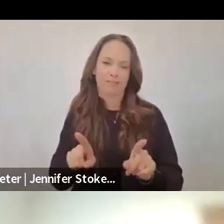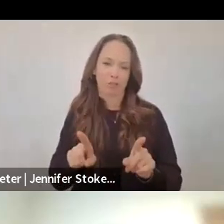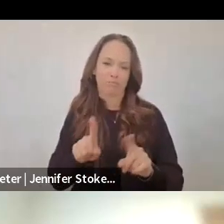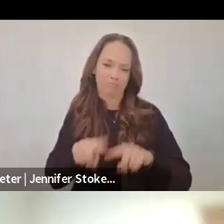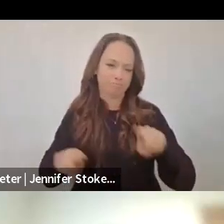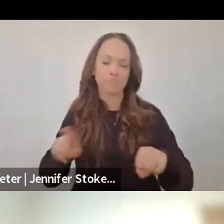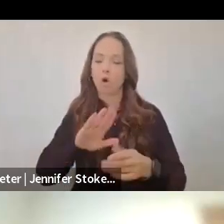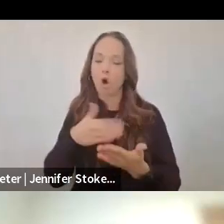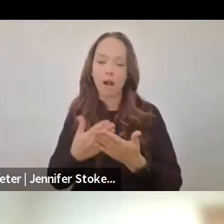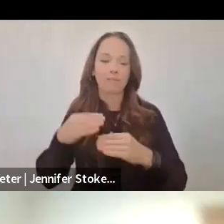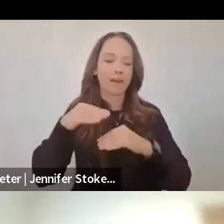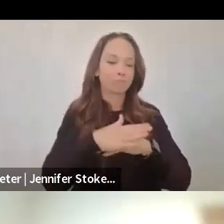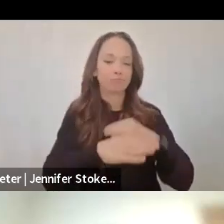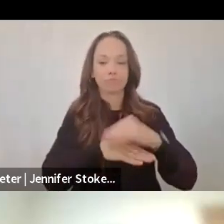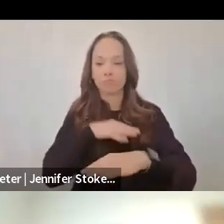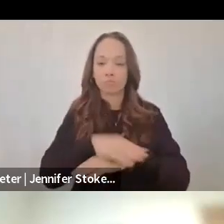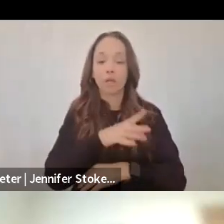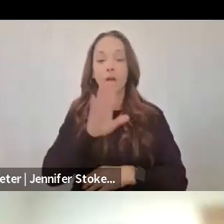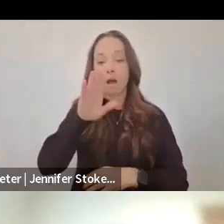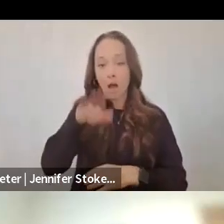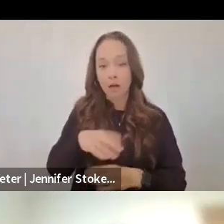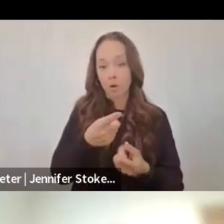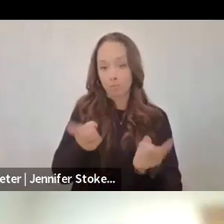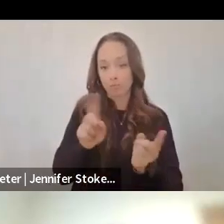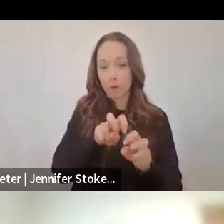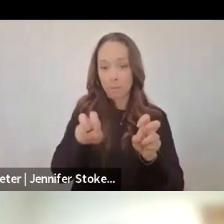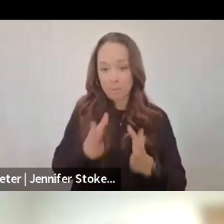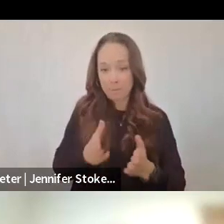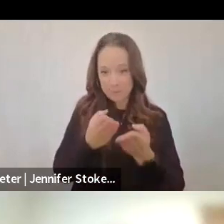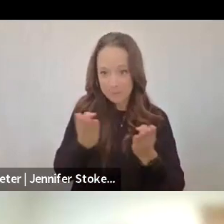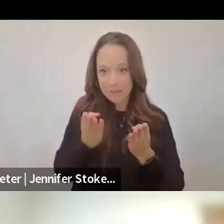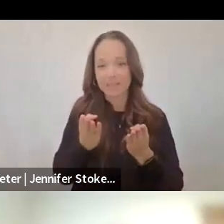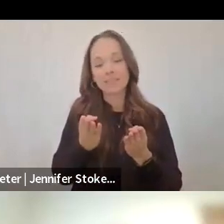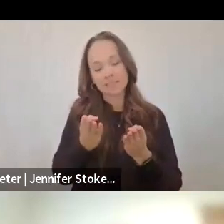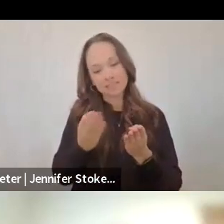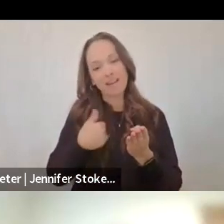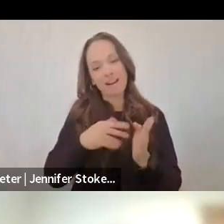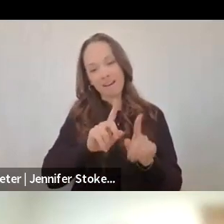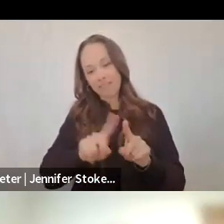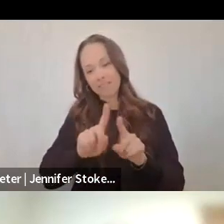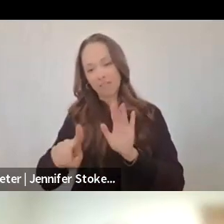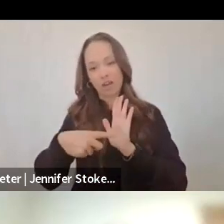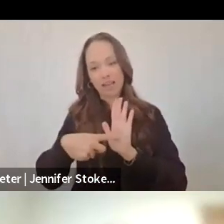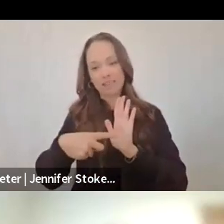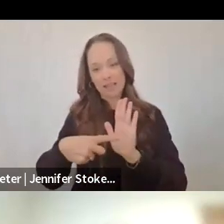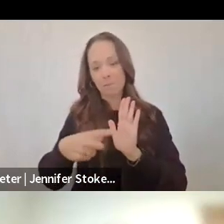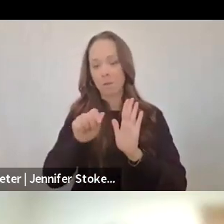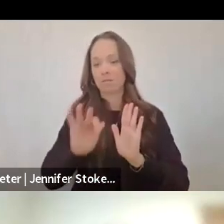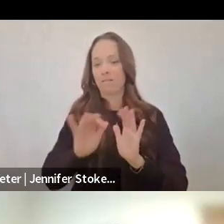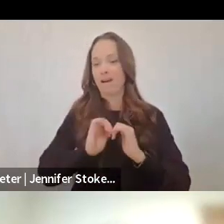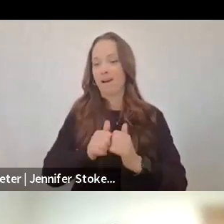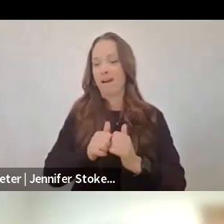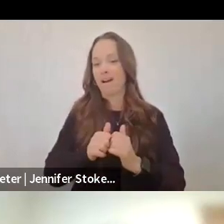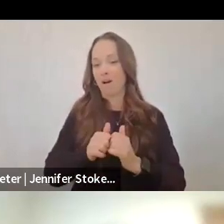those influences, and I know Monica and Fabian and Alida have all sorts of examples of how to bring all of